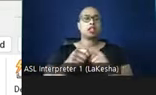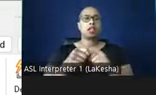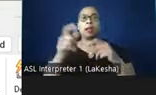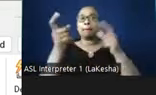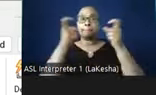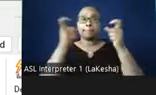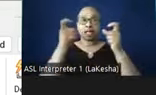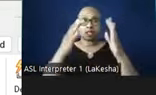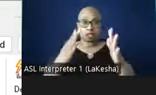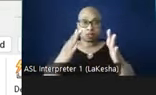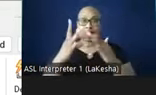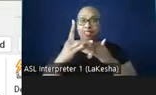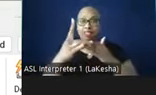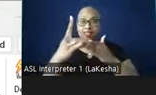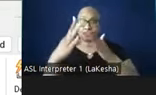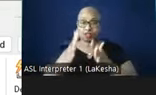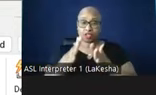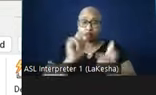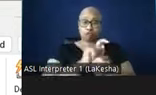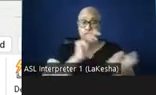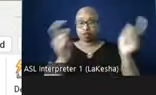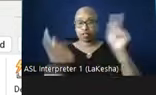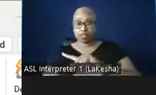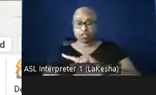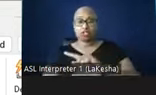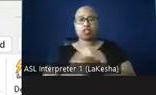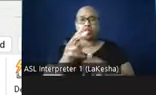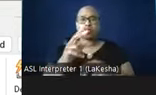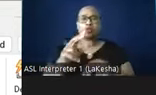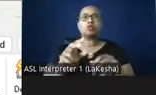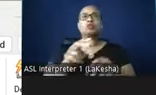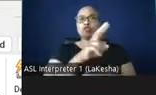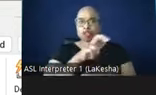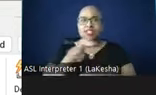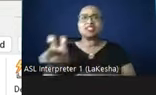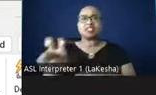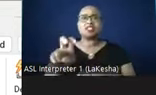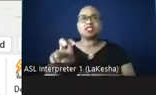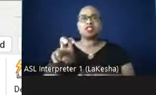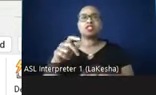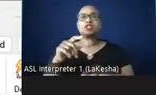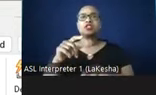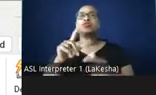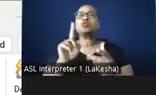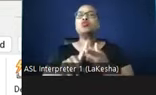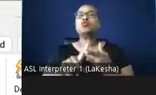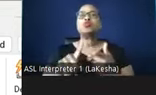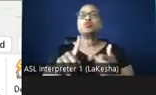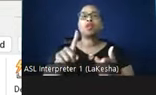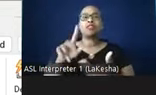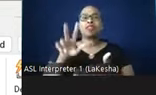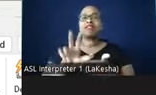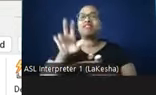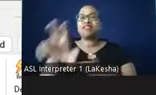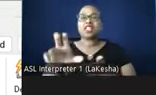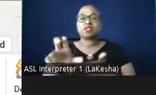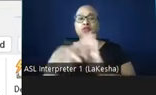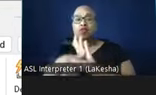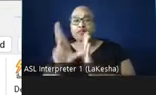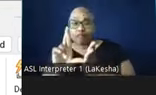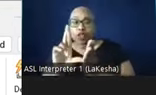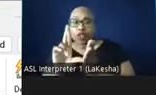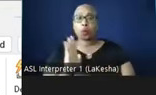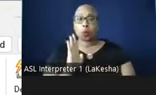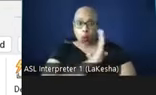were transitioning from something called the Development Advisory Board to something called the Investment Review Board, where now instead of just